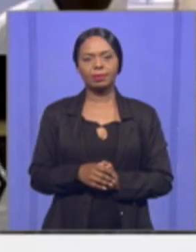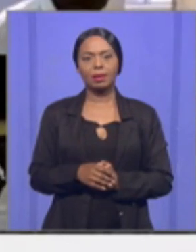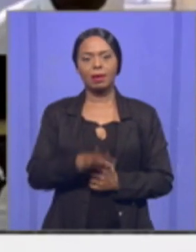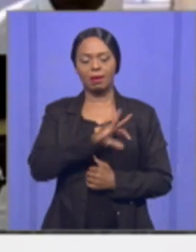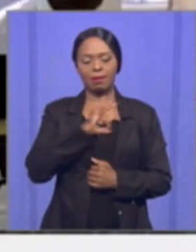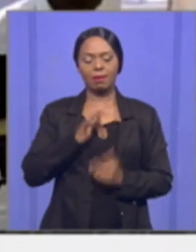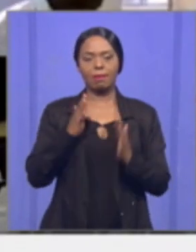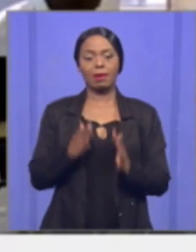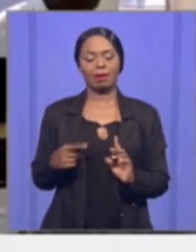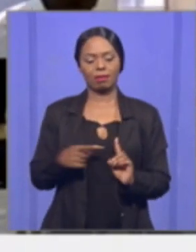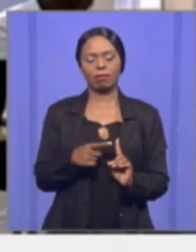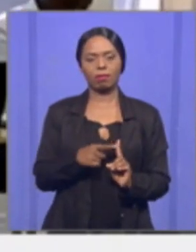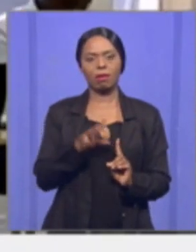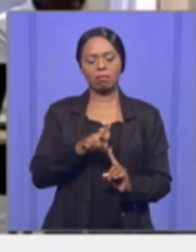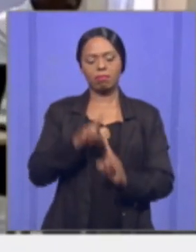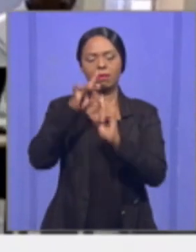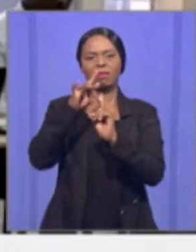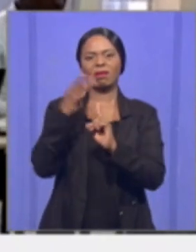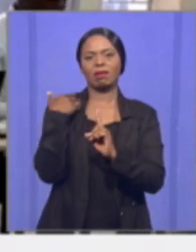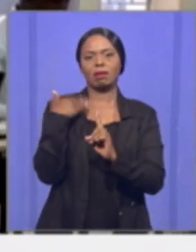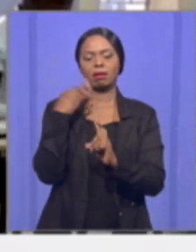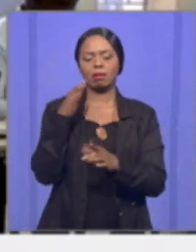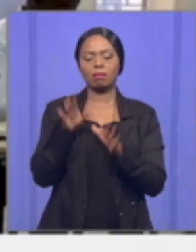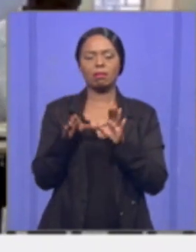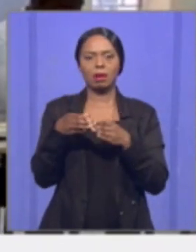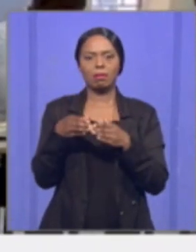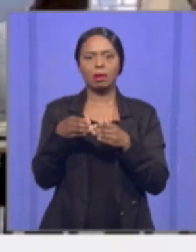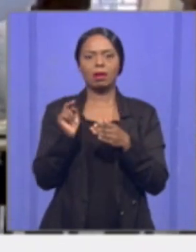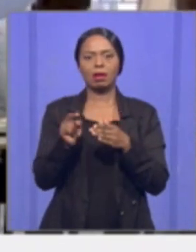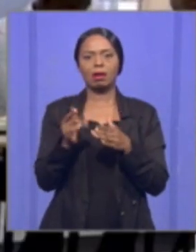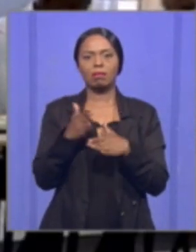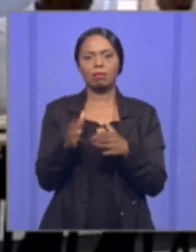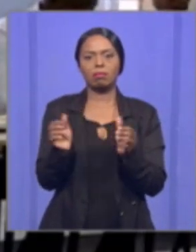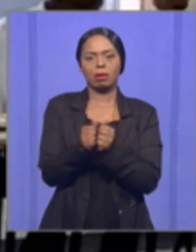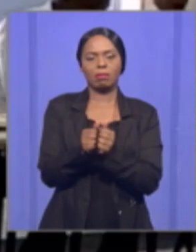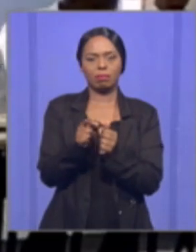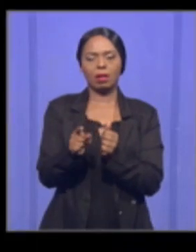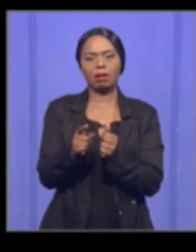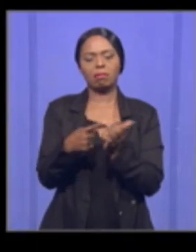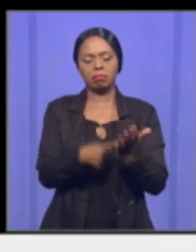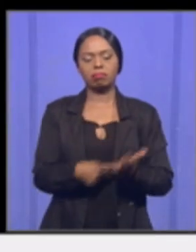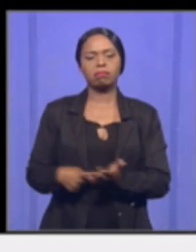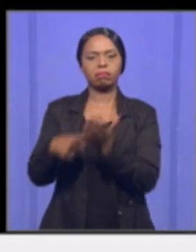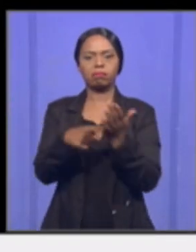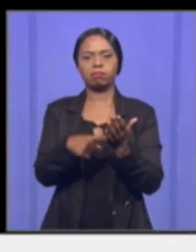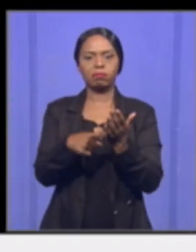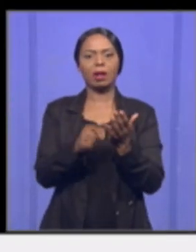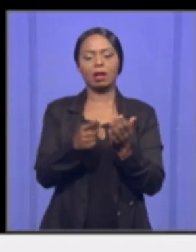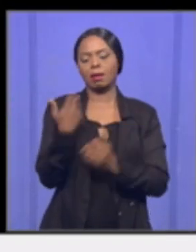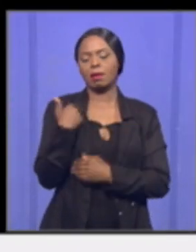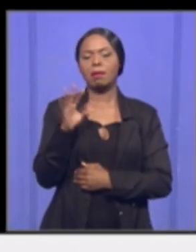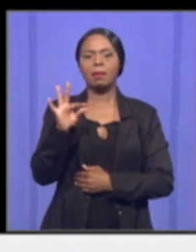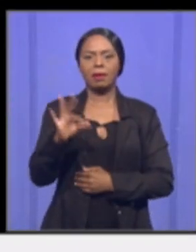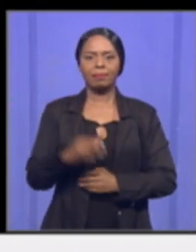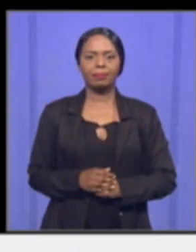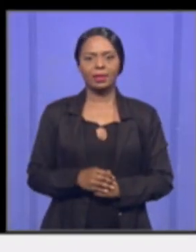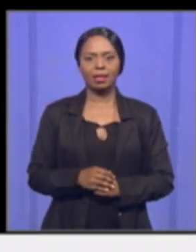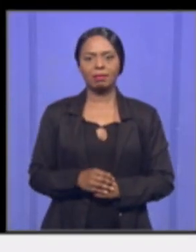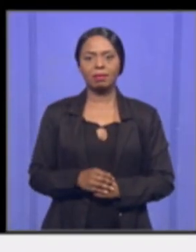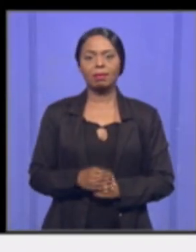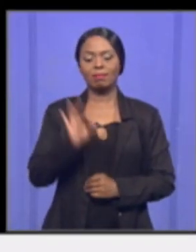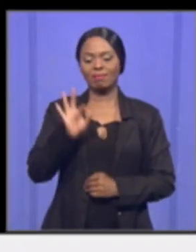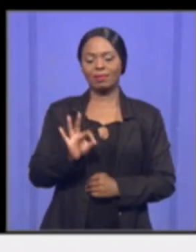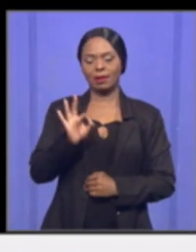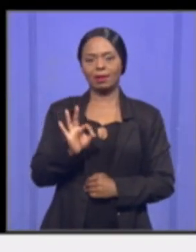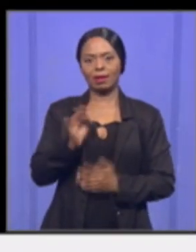Meiyara Sauls o tlhophilwe ka nako ya kopano e kgethegileng ya lekgotla eo e neng e tshwerwe ka Mantaga ke tokololo ya boraro ya